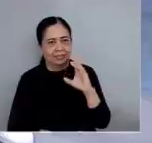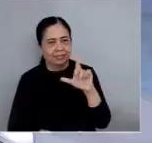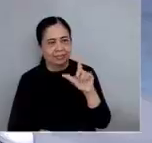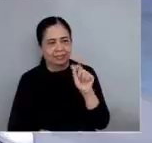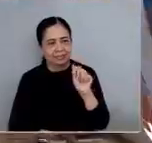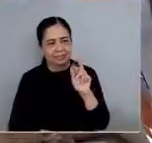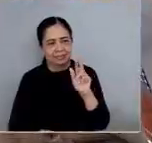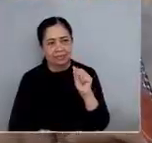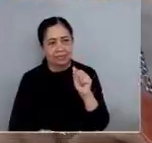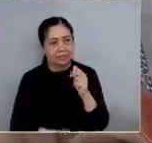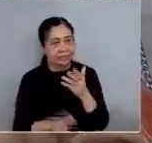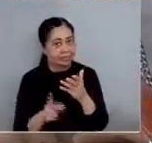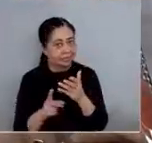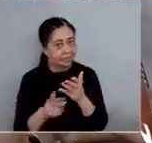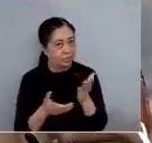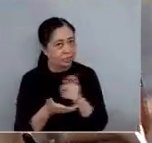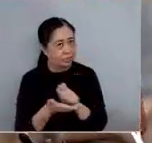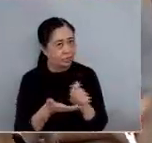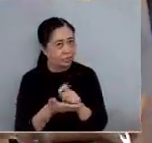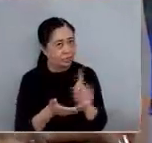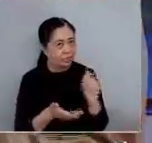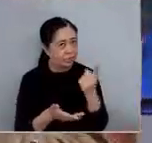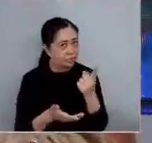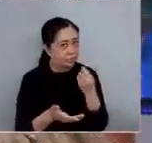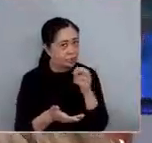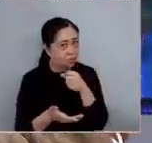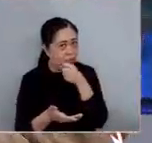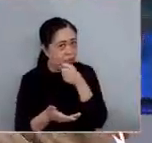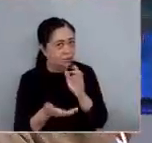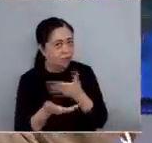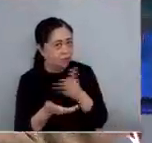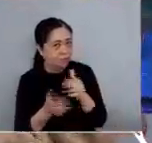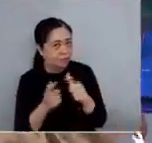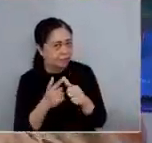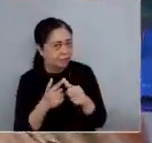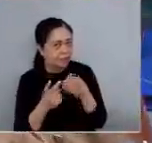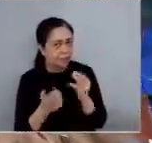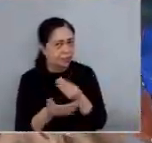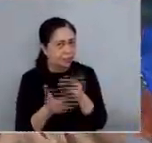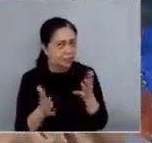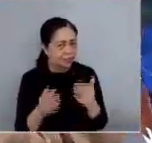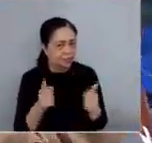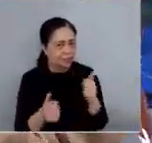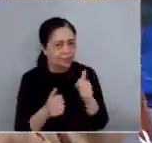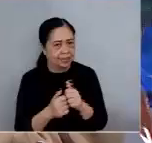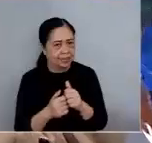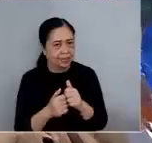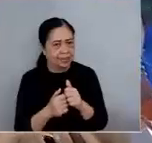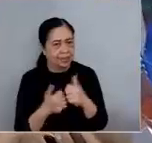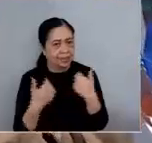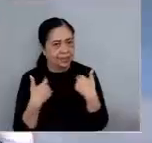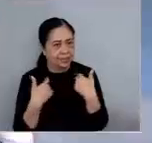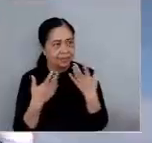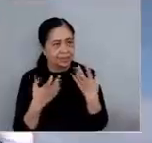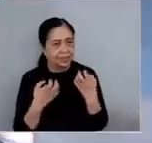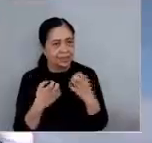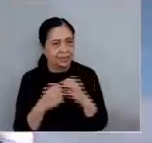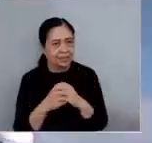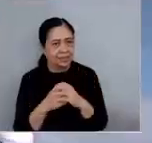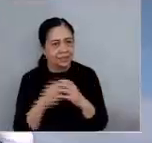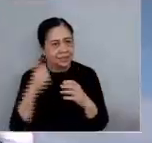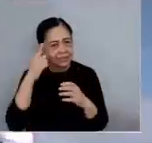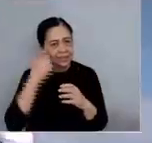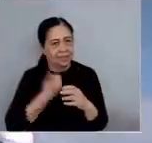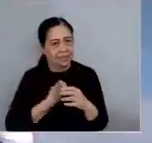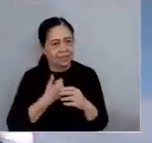a songwriter first or a singer first or a musician first? I'd like to think of myself